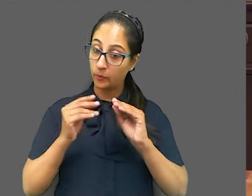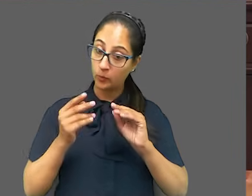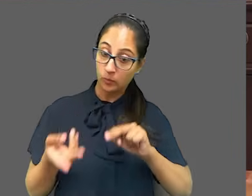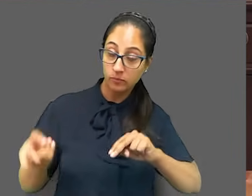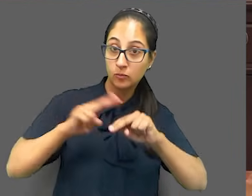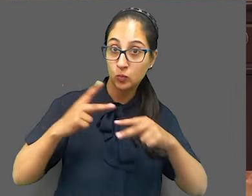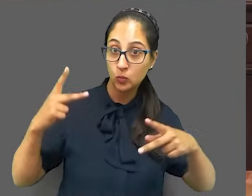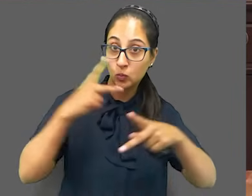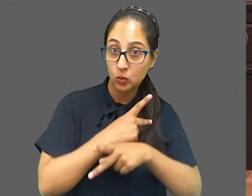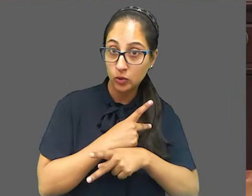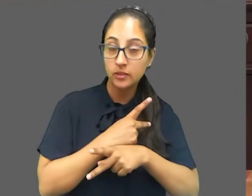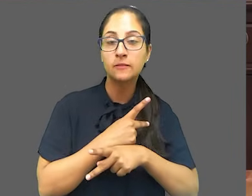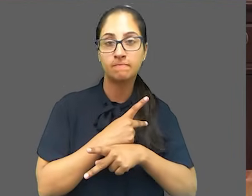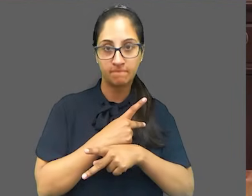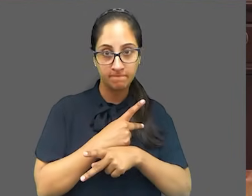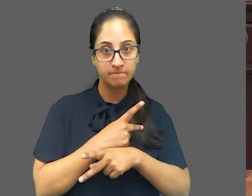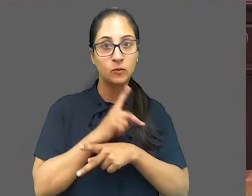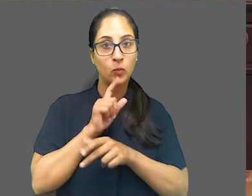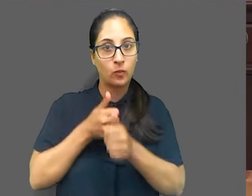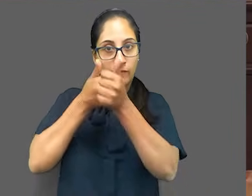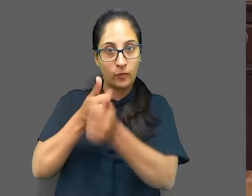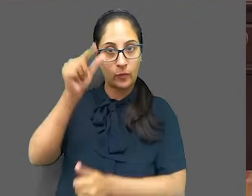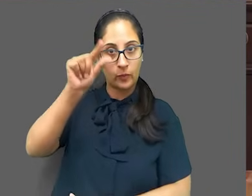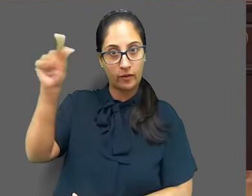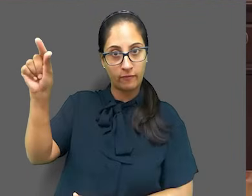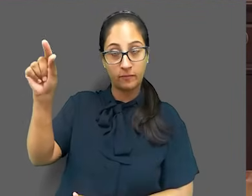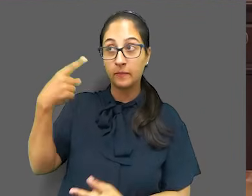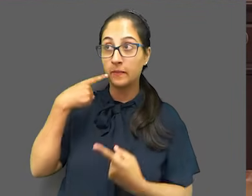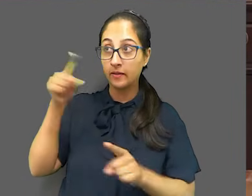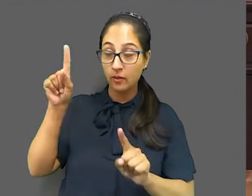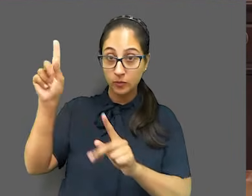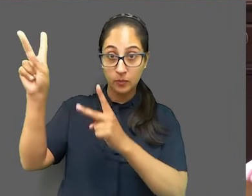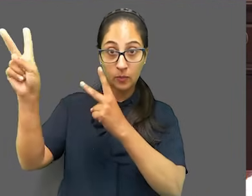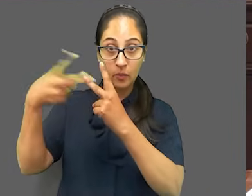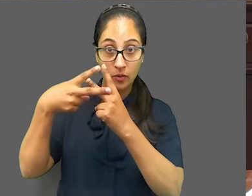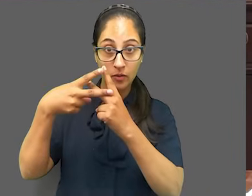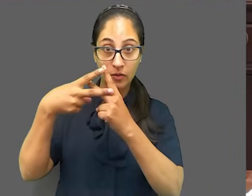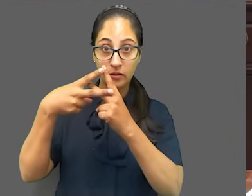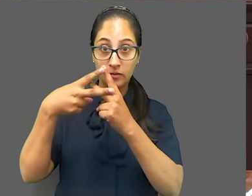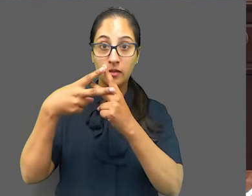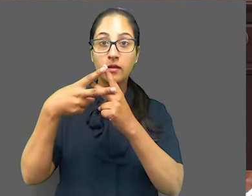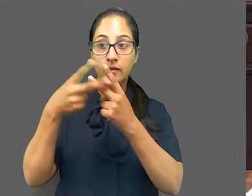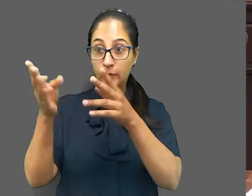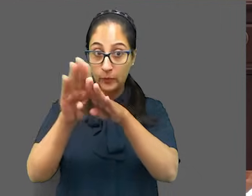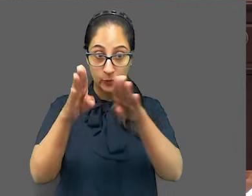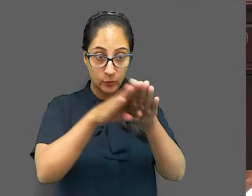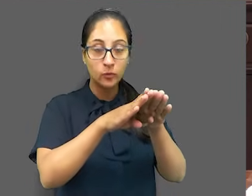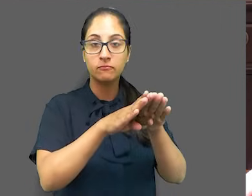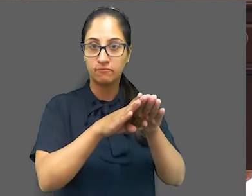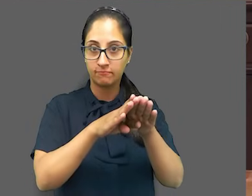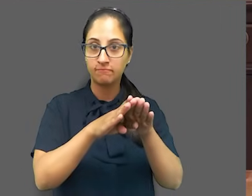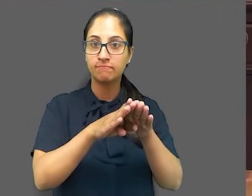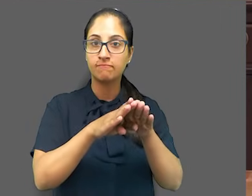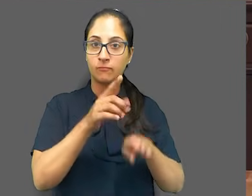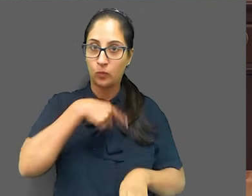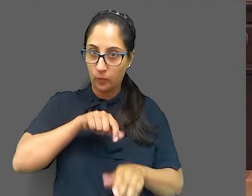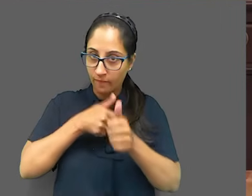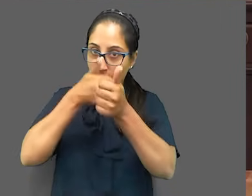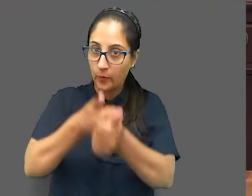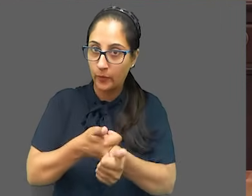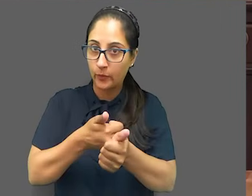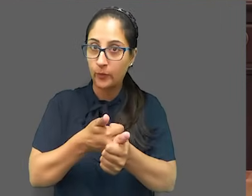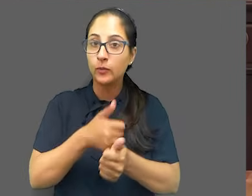stricter lockdowns, and we must be prepared for this if this happens. This may even